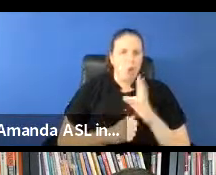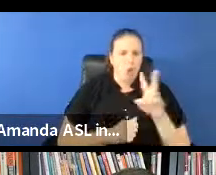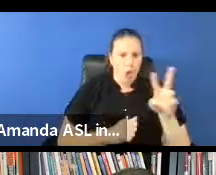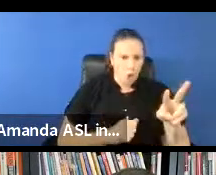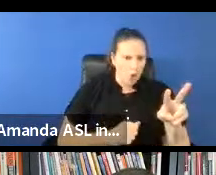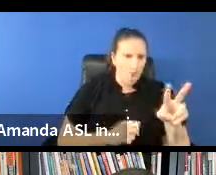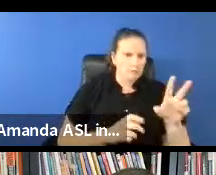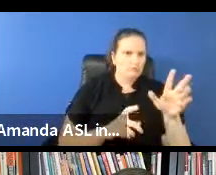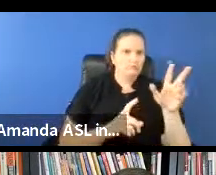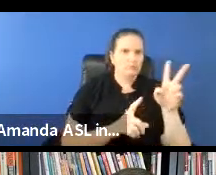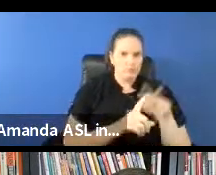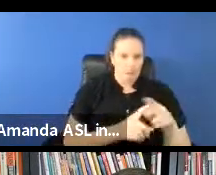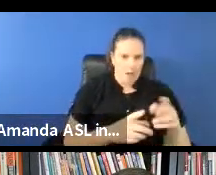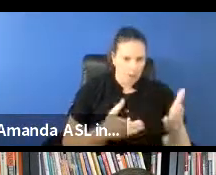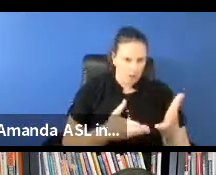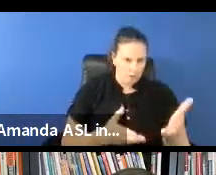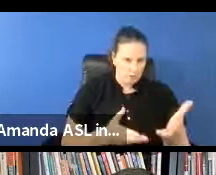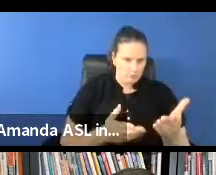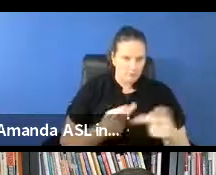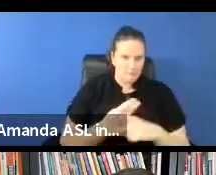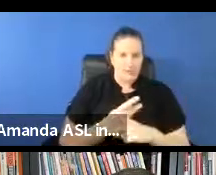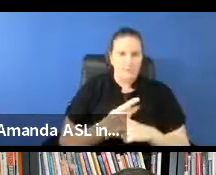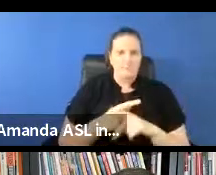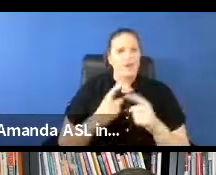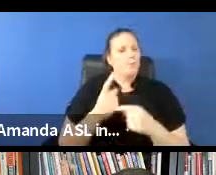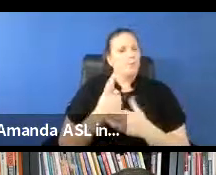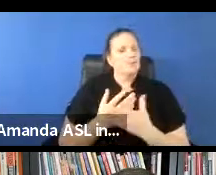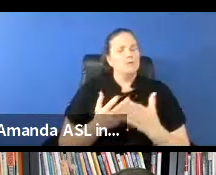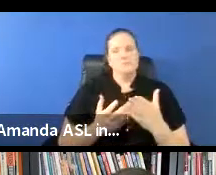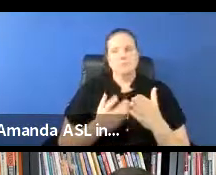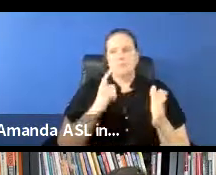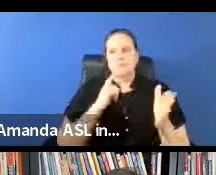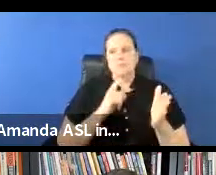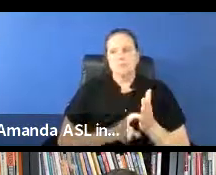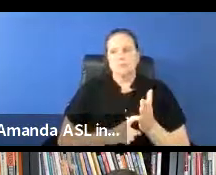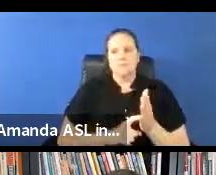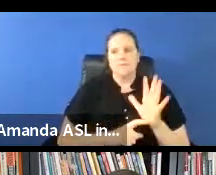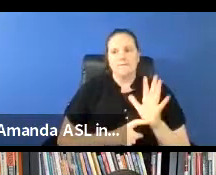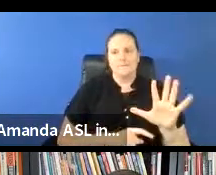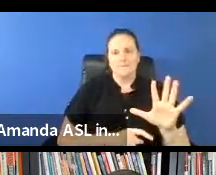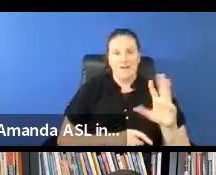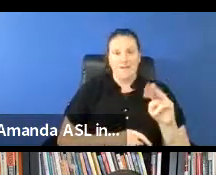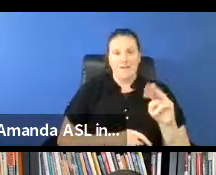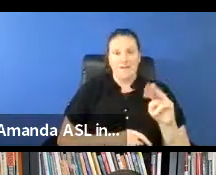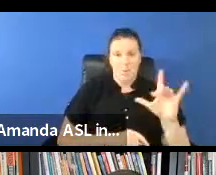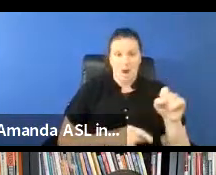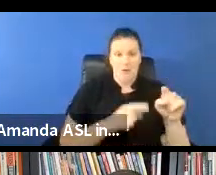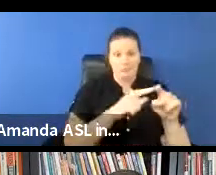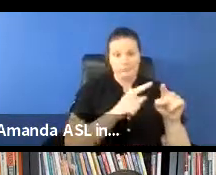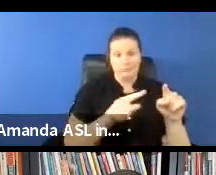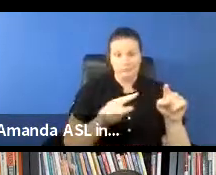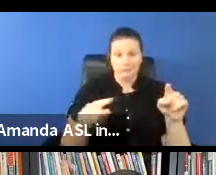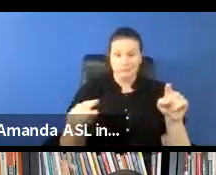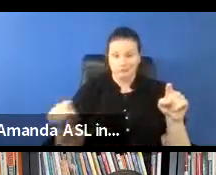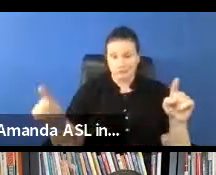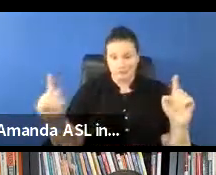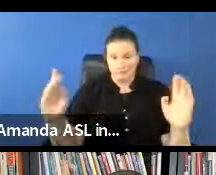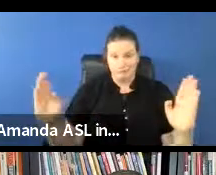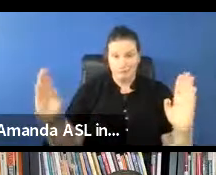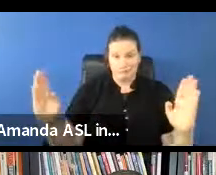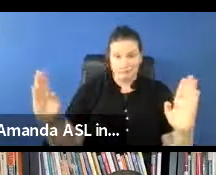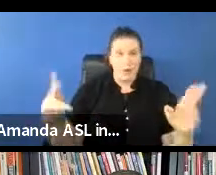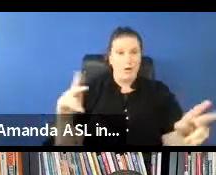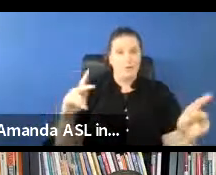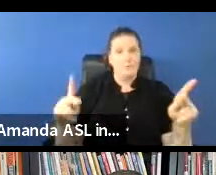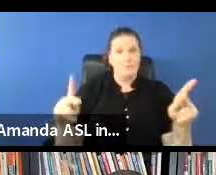But the one thing I want to make sure folks recognize, we're a 5-mile corridor. So getting